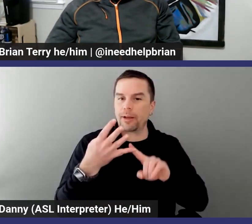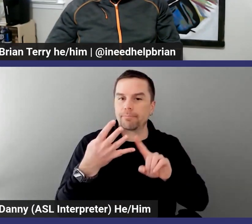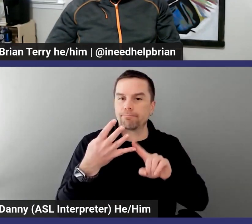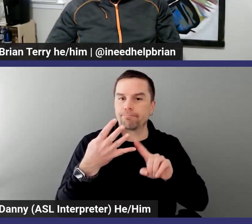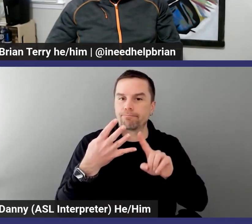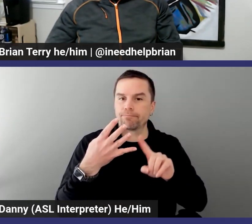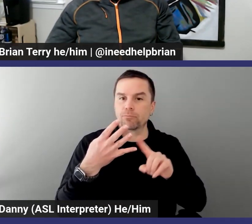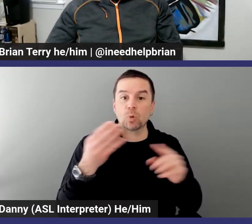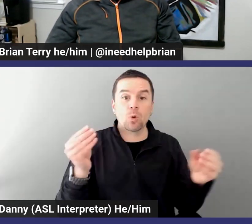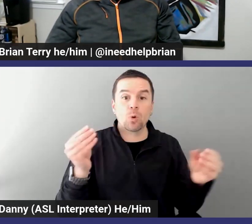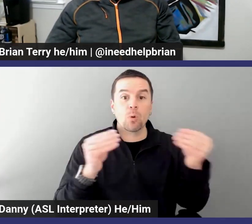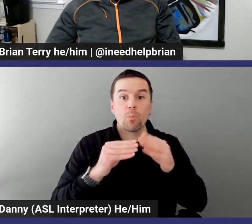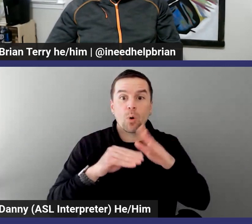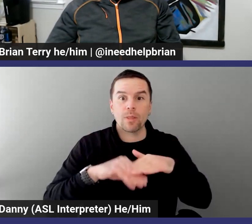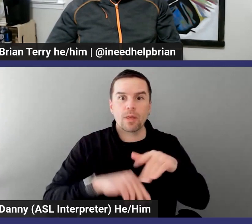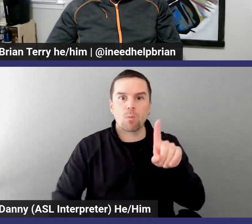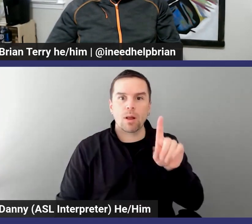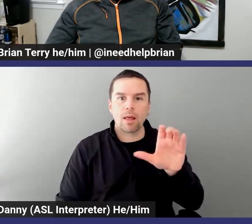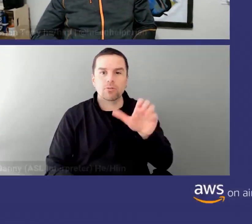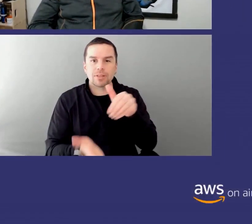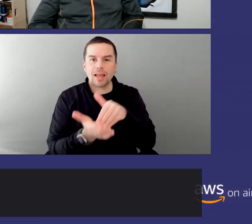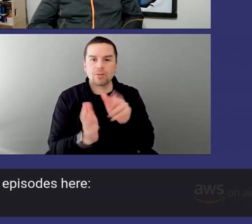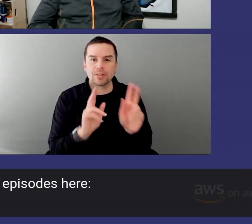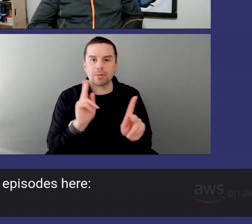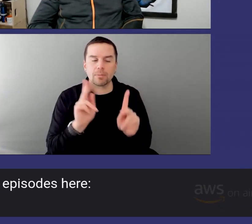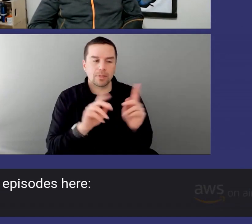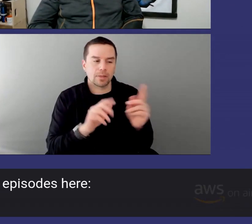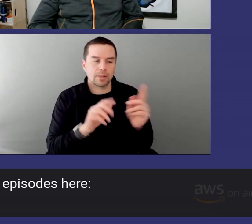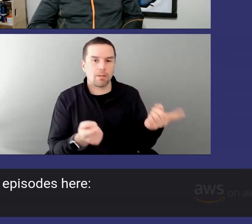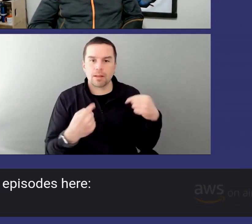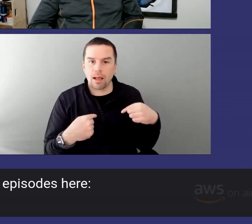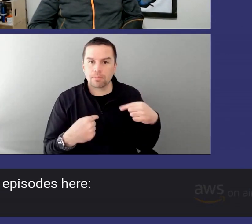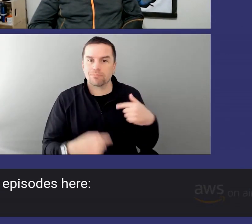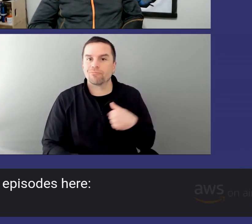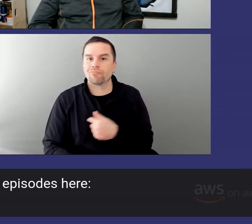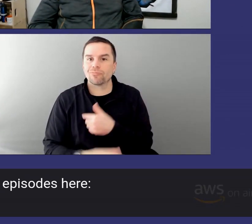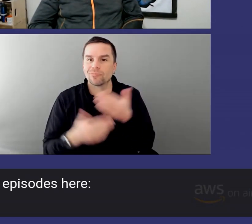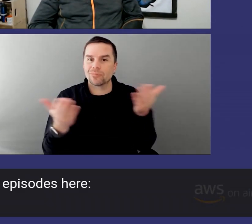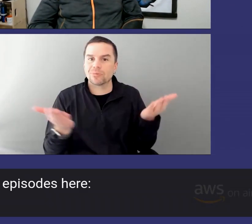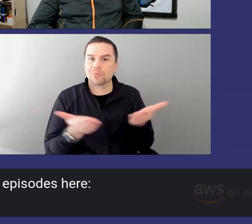people actually attend it. So we are in Barcelona. So we have actually launched. AWS